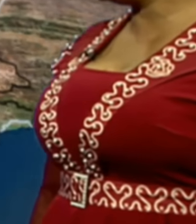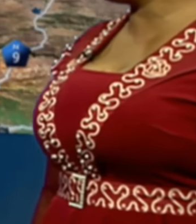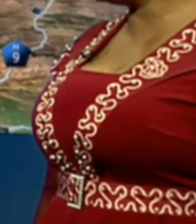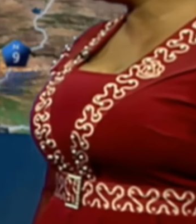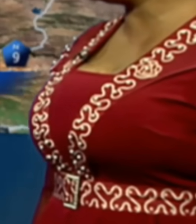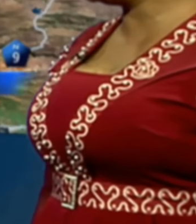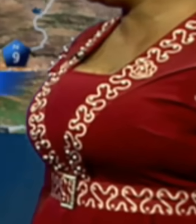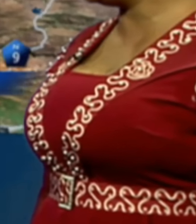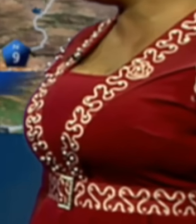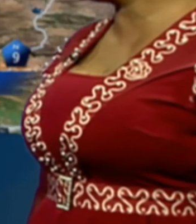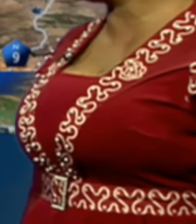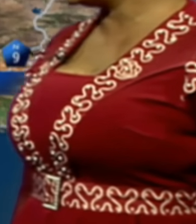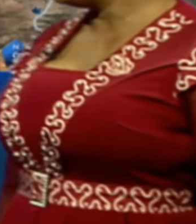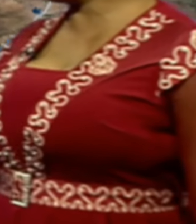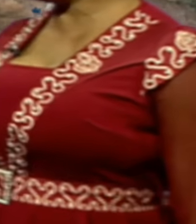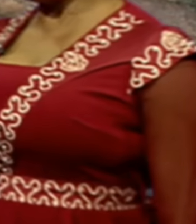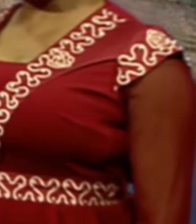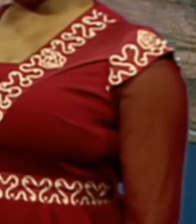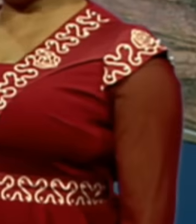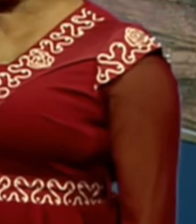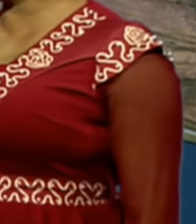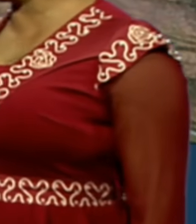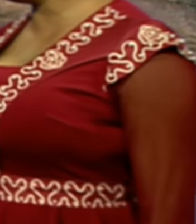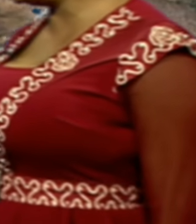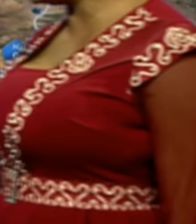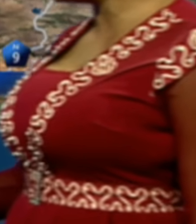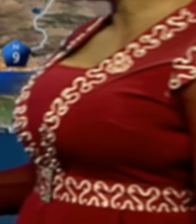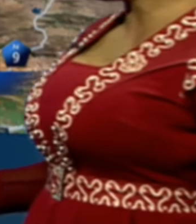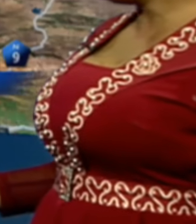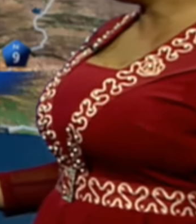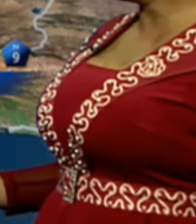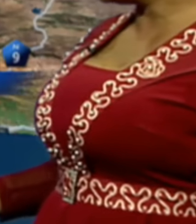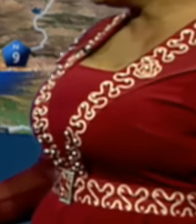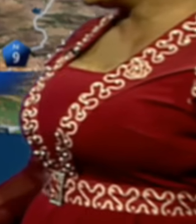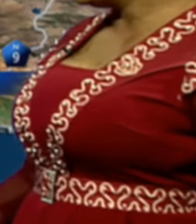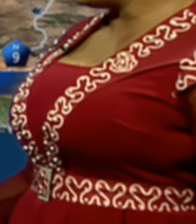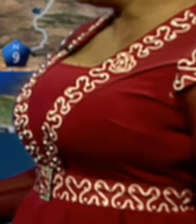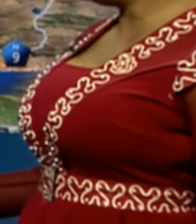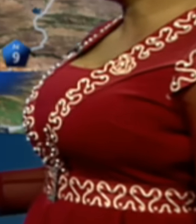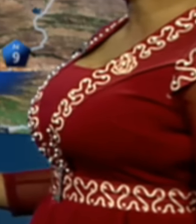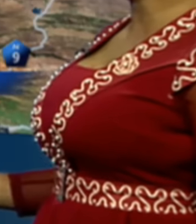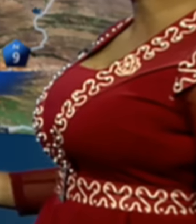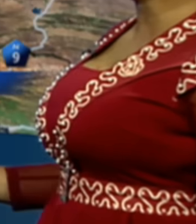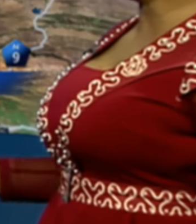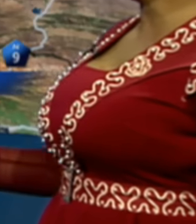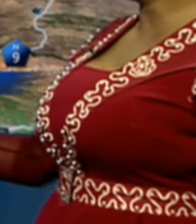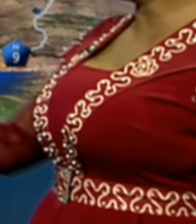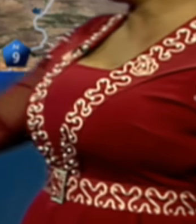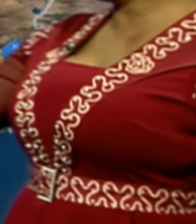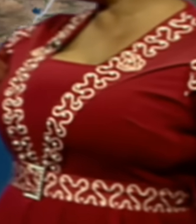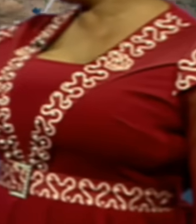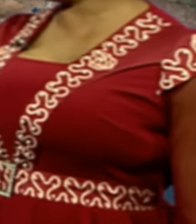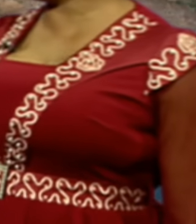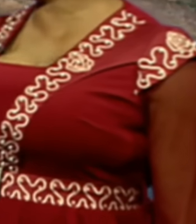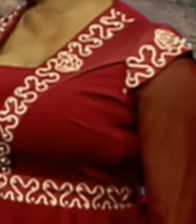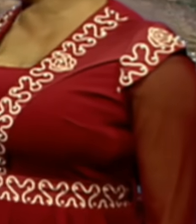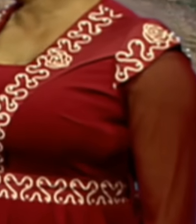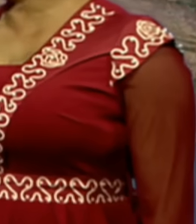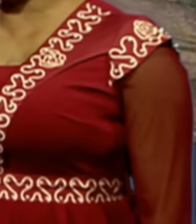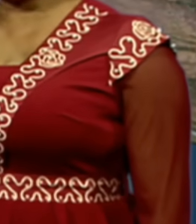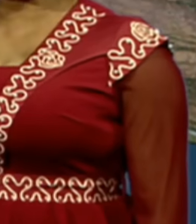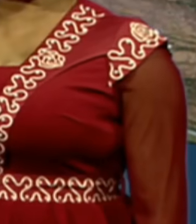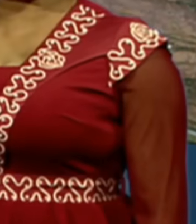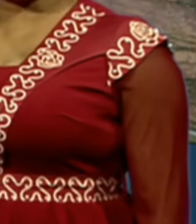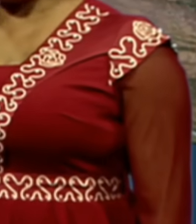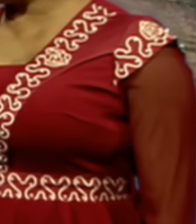jwalo gona go la Western Cape go la go sasa go tla be go pipile maru bogareng ba naga ebile go tonya wena o leng ka tšhogetše go tla be go ntše go tonya dikarolo tše dintši tša naga